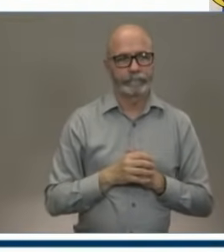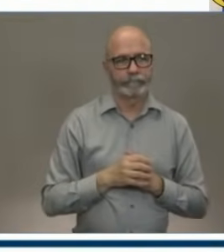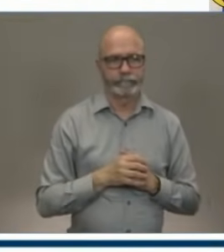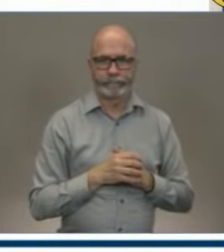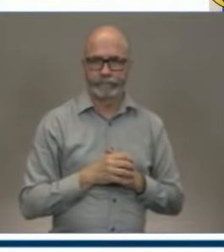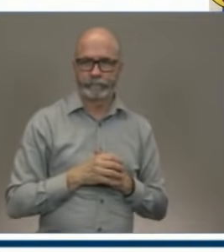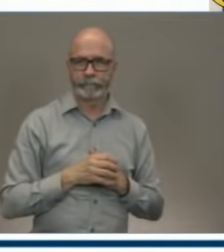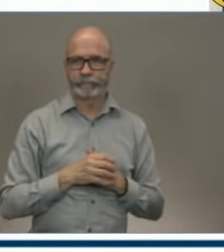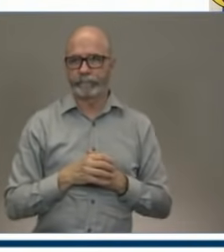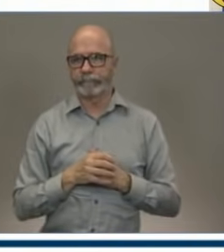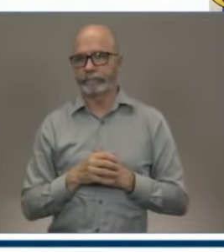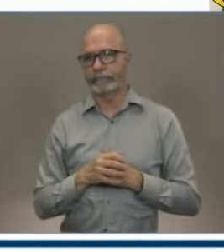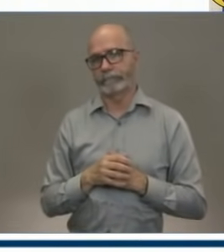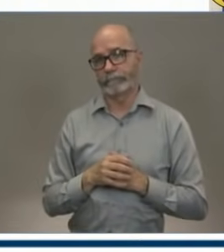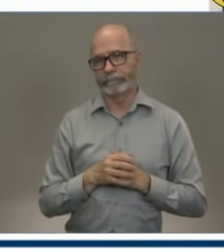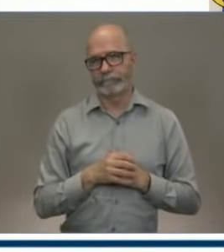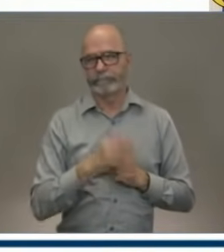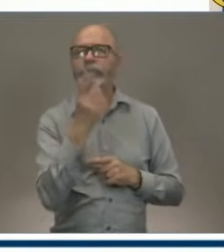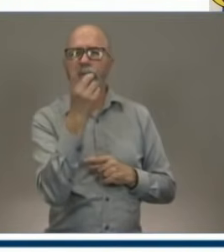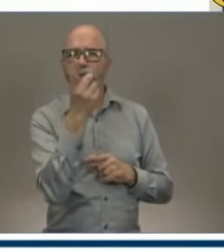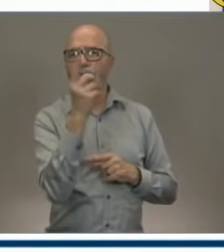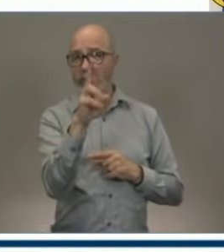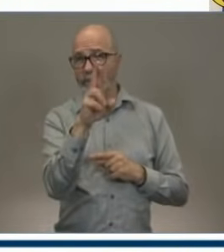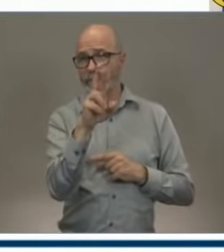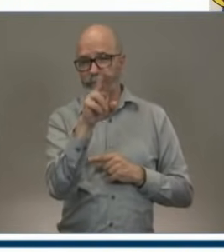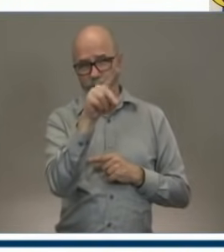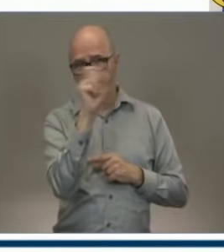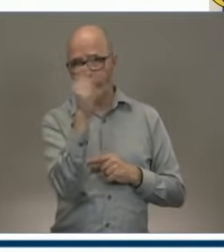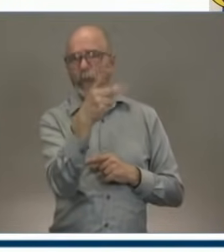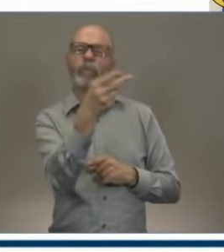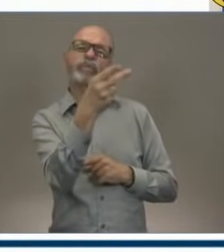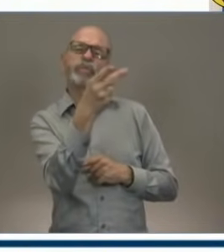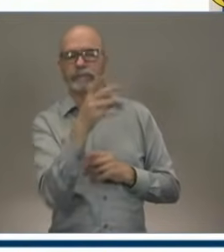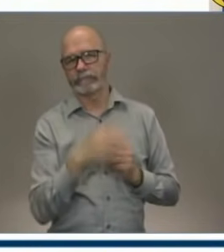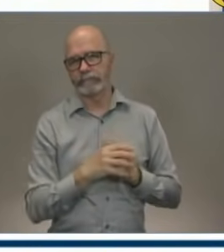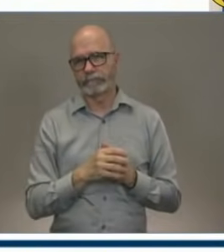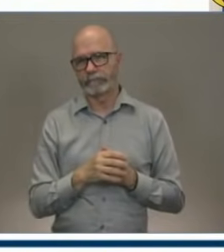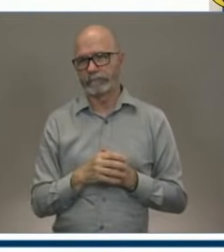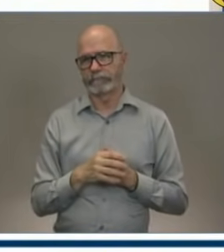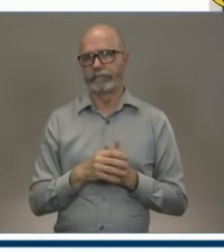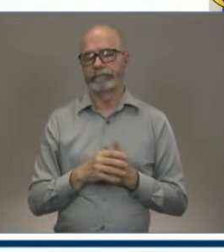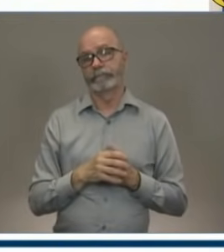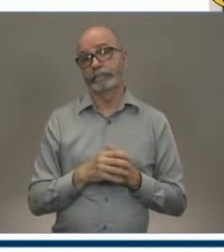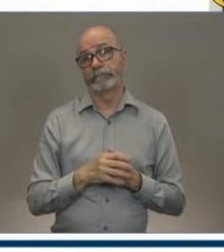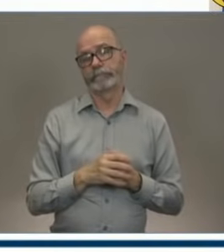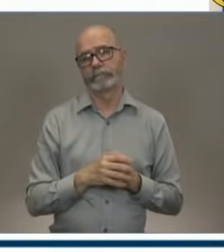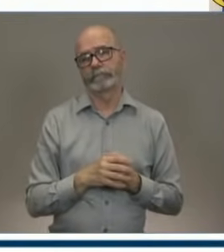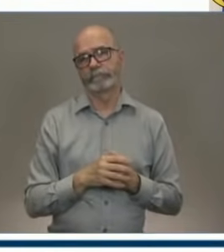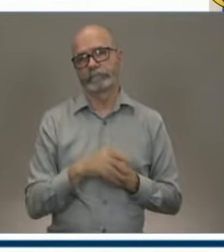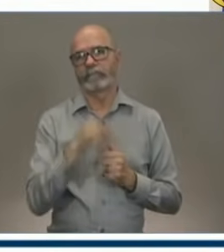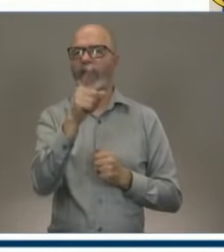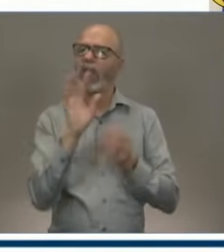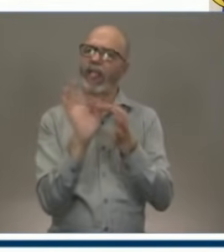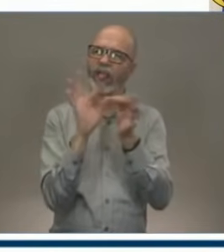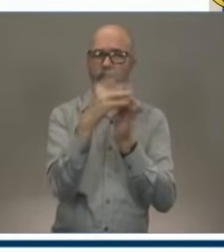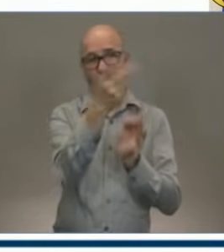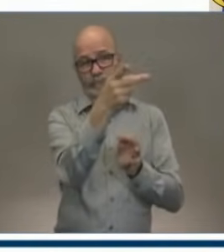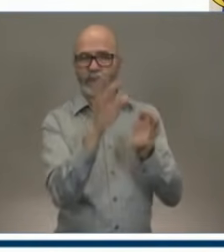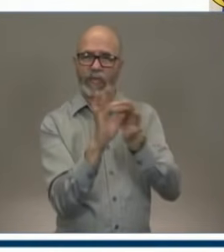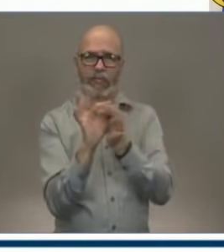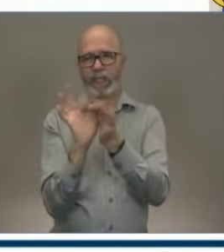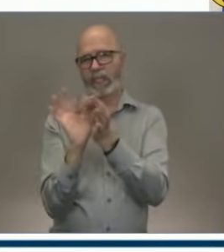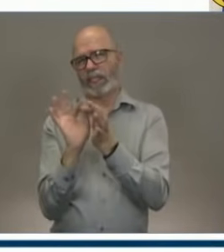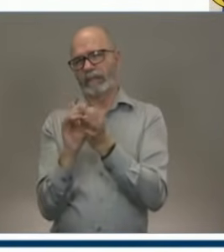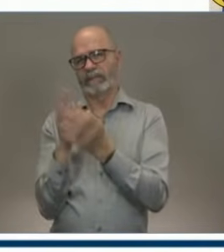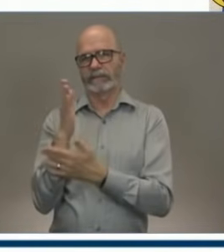Hello, Dr. Strang and Premier, you've both talked about how there have been some people who have not been